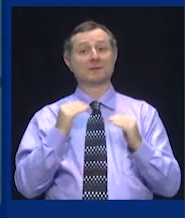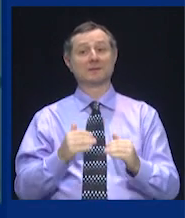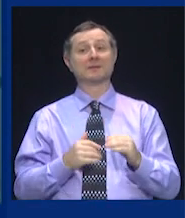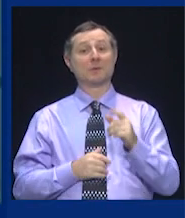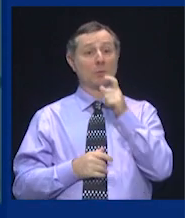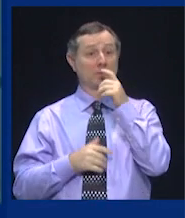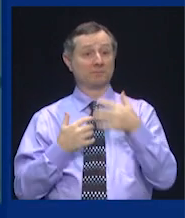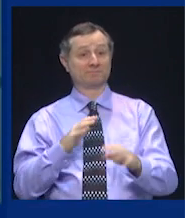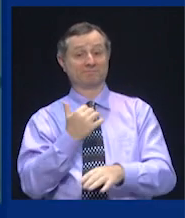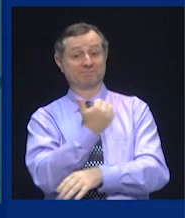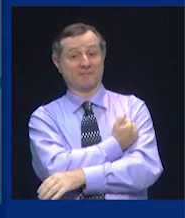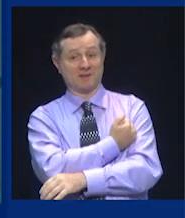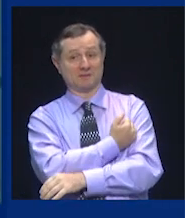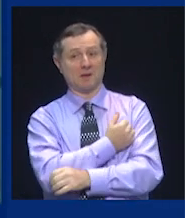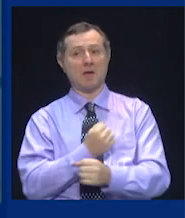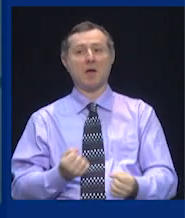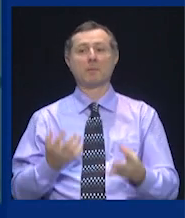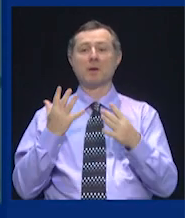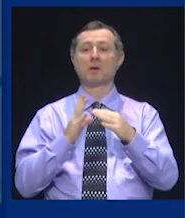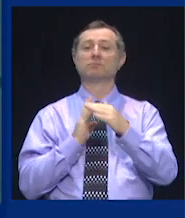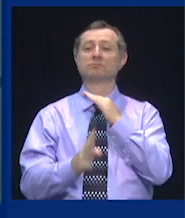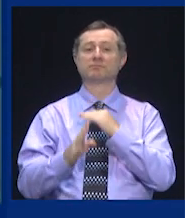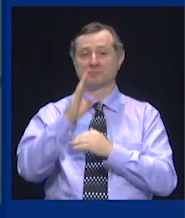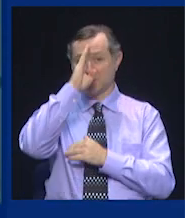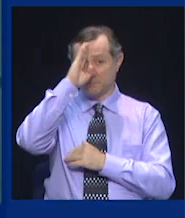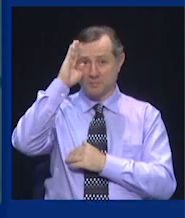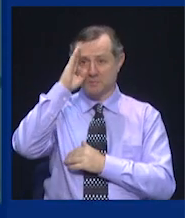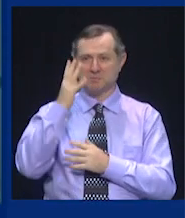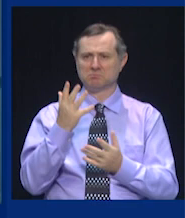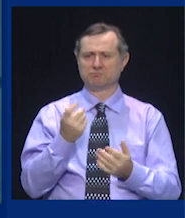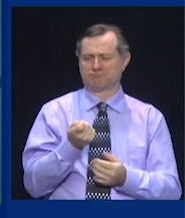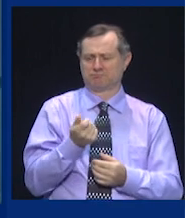vaccinated, 0.19 per 100,000.